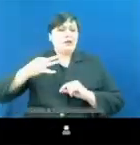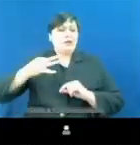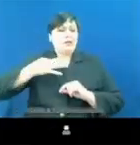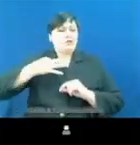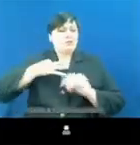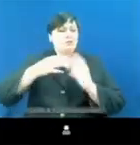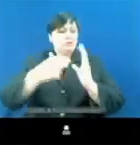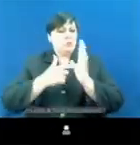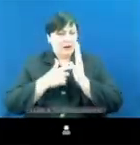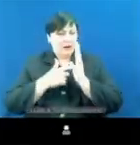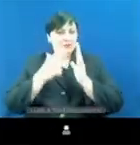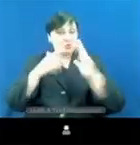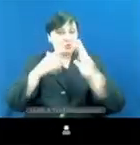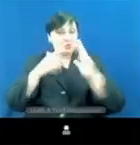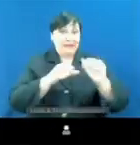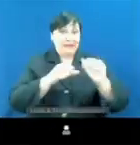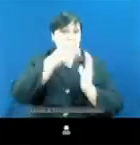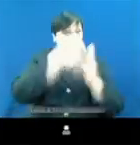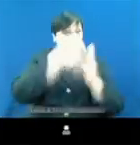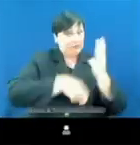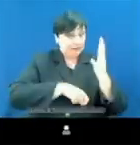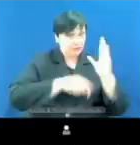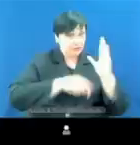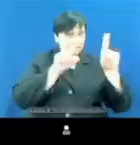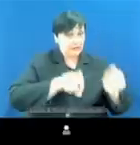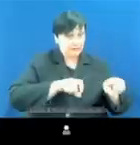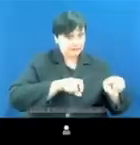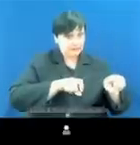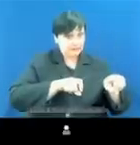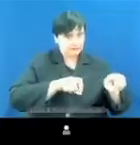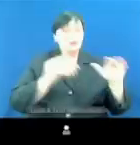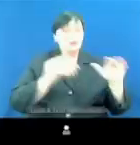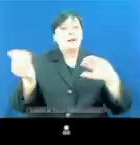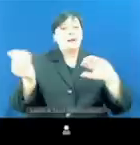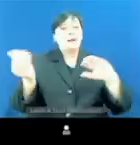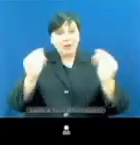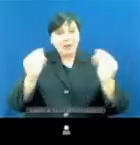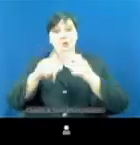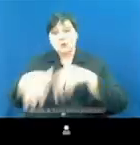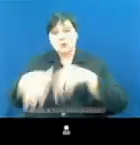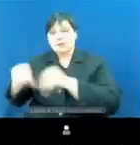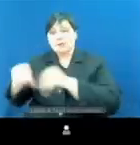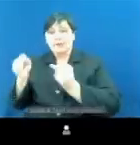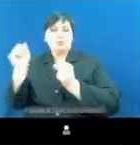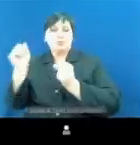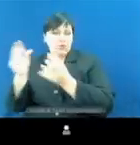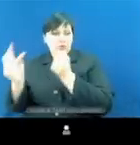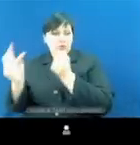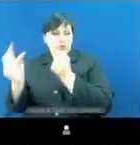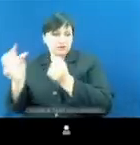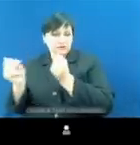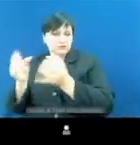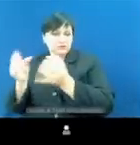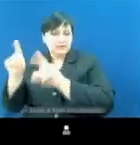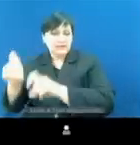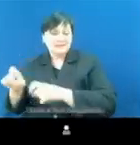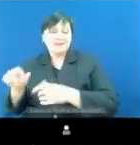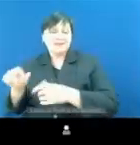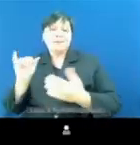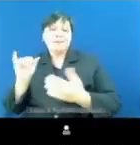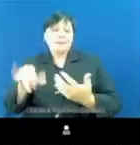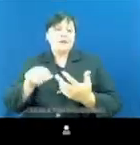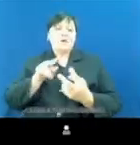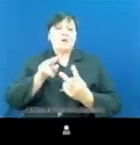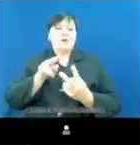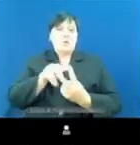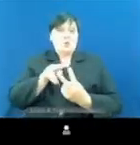examination as compared to sitting for the performance examination. These eligibility requirements come in